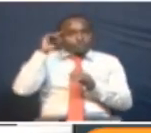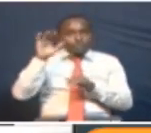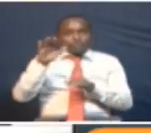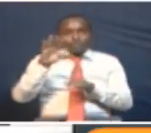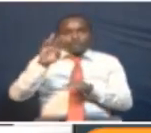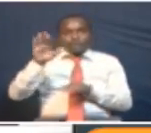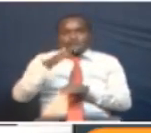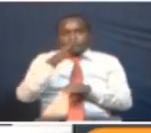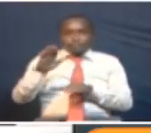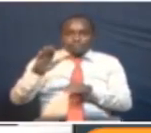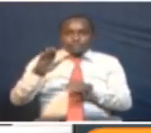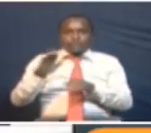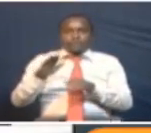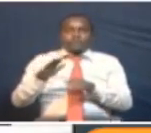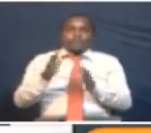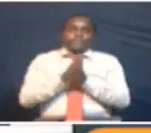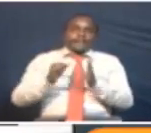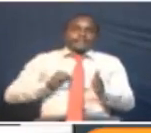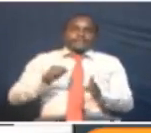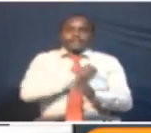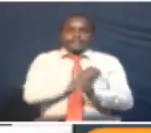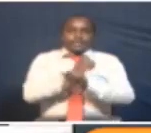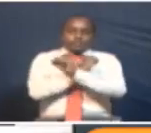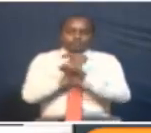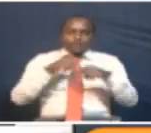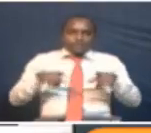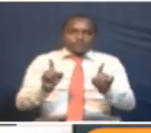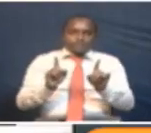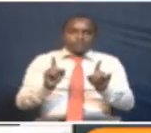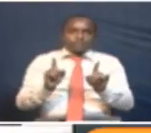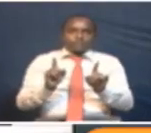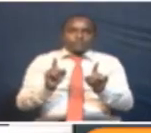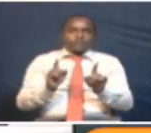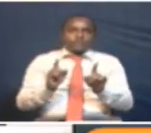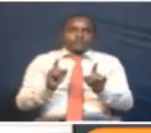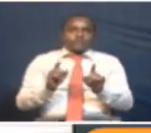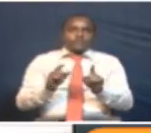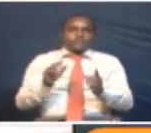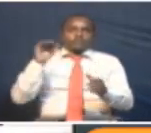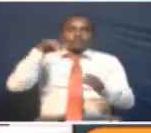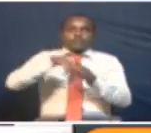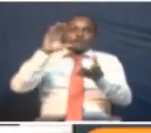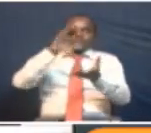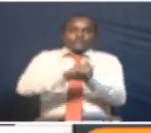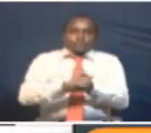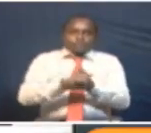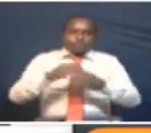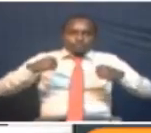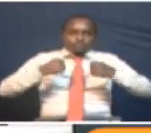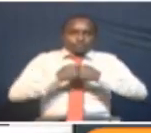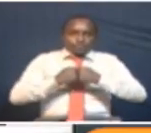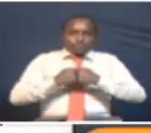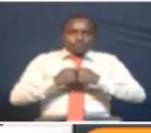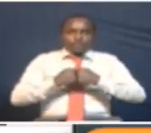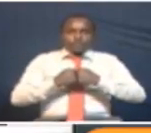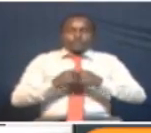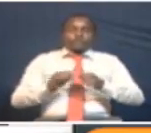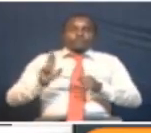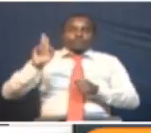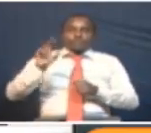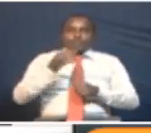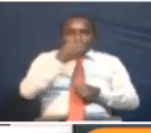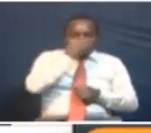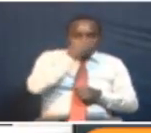and senators to defend themselves. They've fallen into the trap of causing a war between Uhuru and Ruto